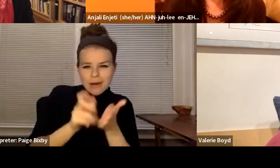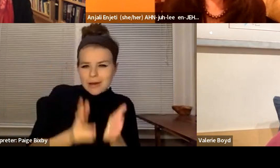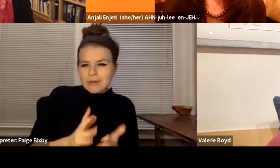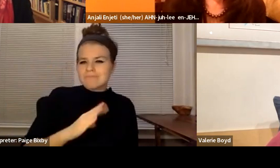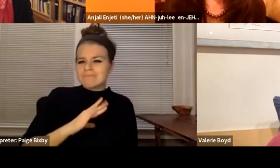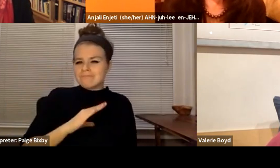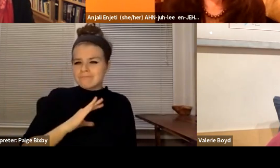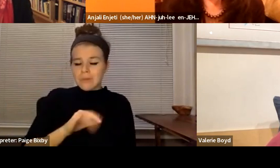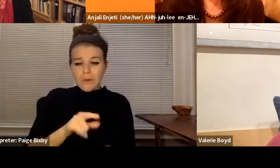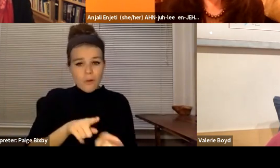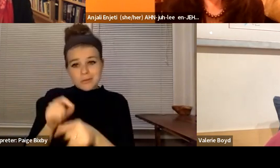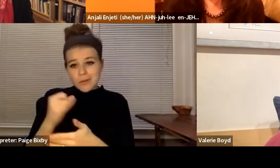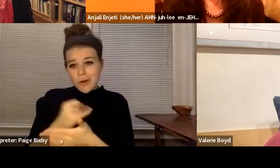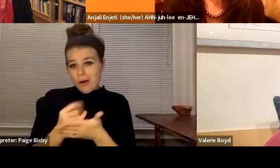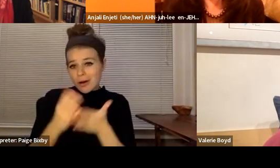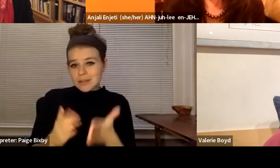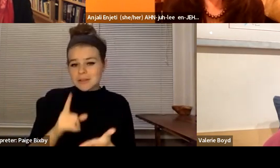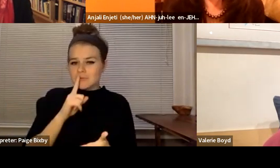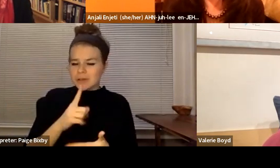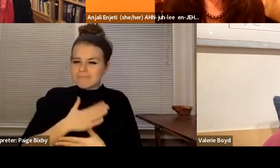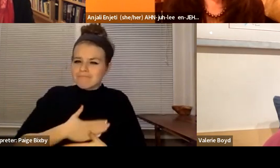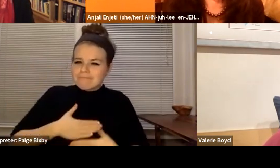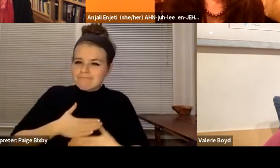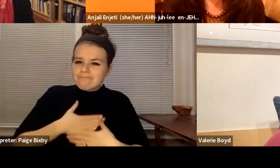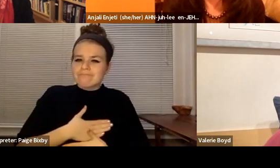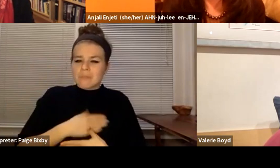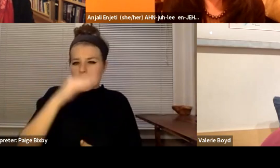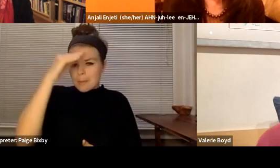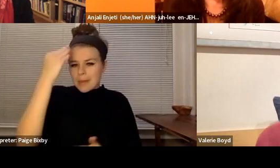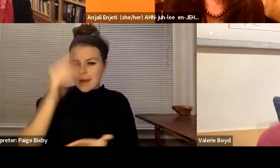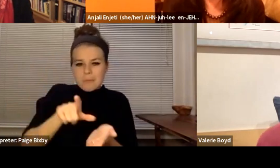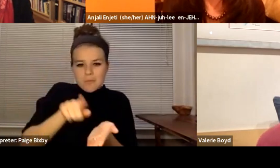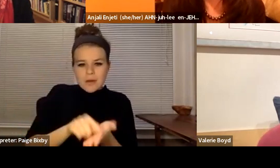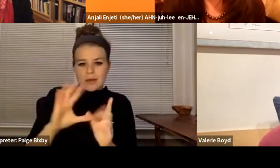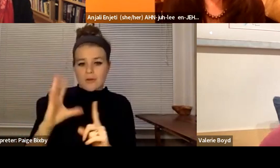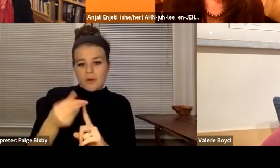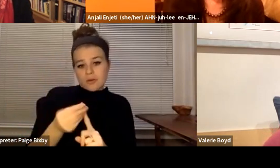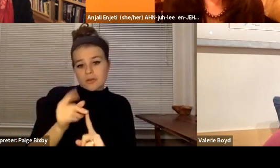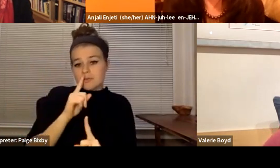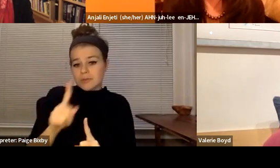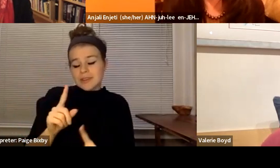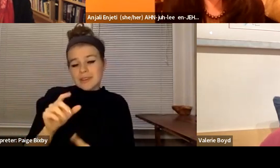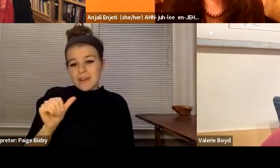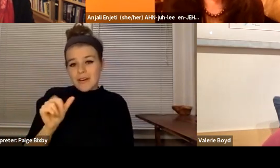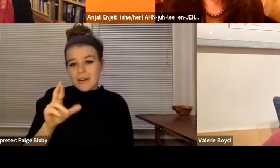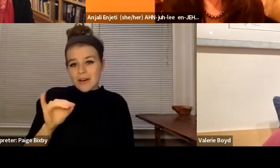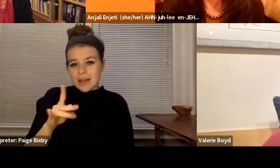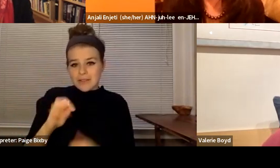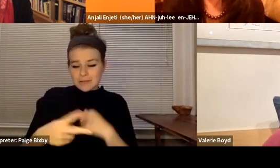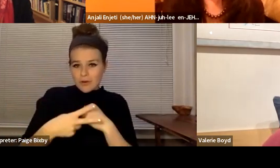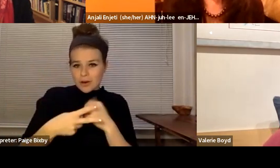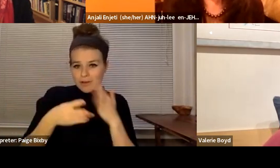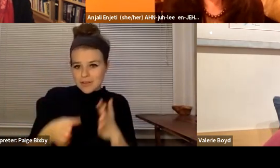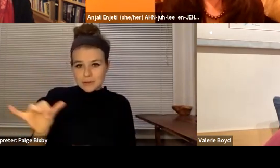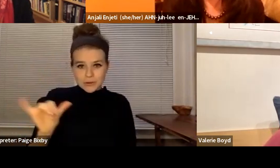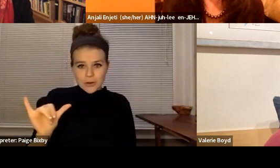and as an artist and an appreciator of Black print culture and as an archivist. And so that's kind